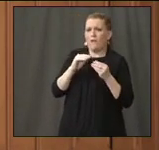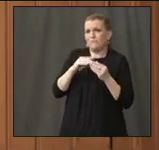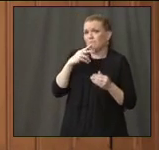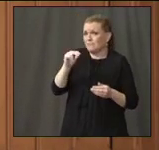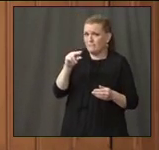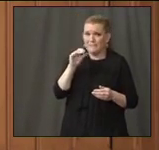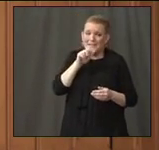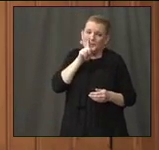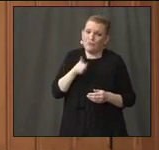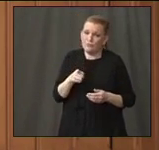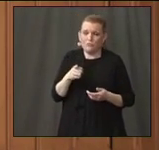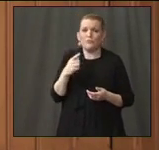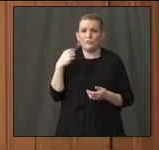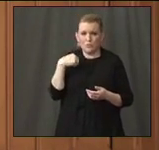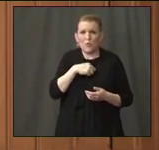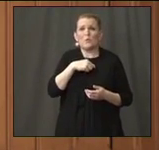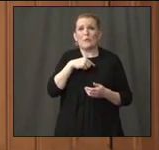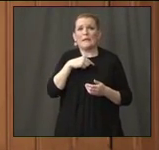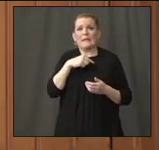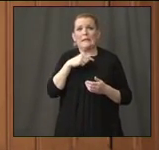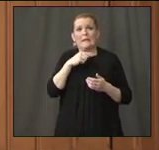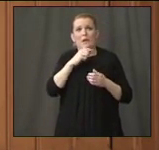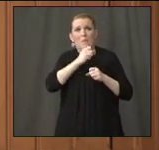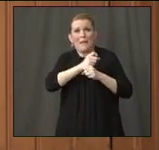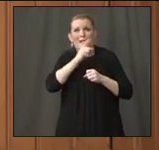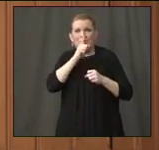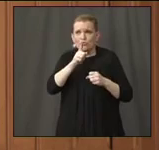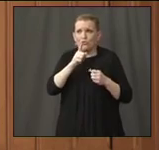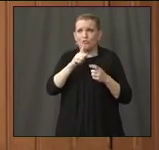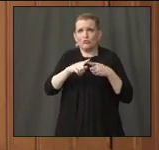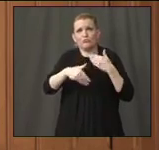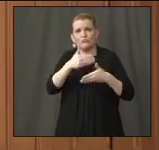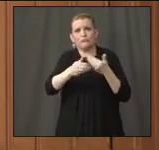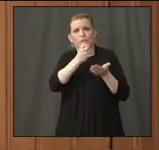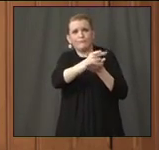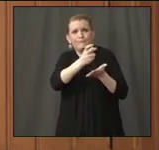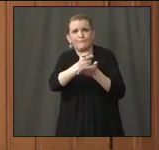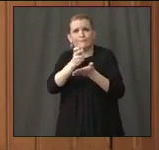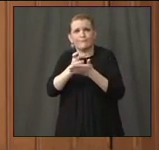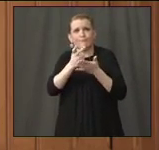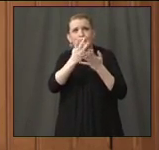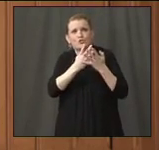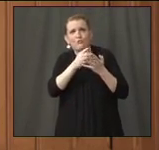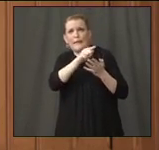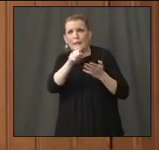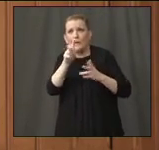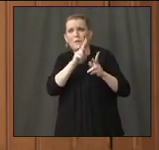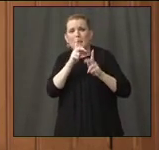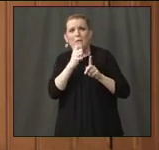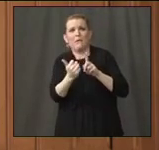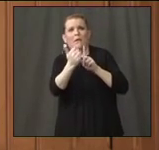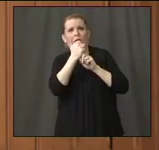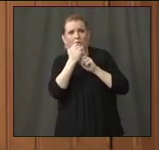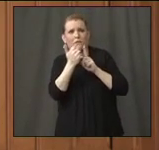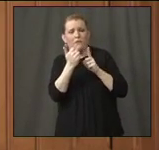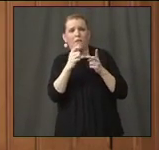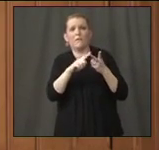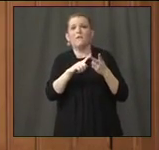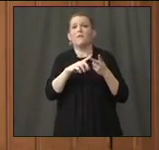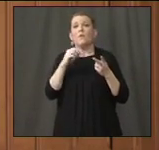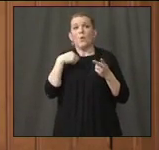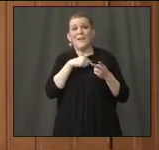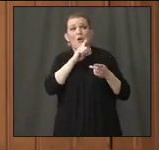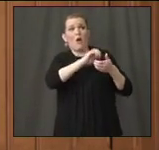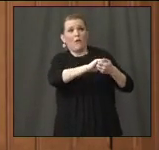behalf of the state to ensure that we're not missing out on deals because we're not being aggressive. That said, there is a tremendous amount of fraud out there, and we do work very